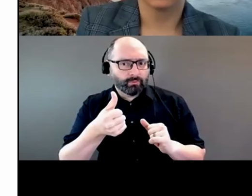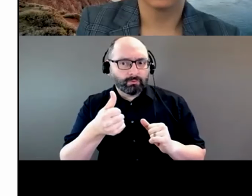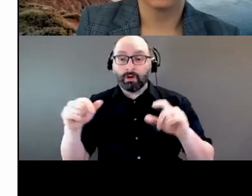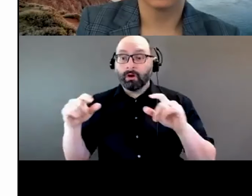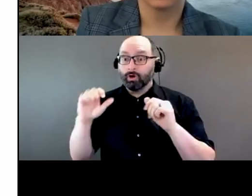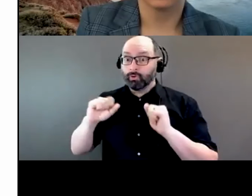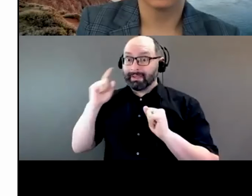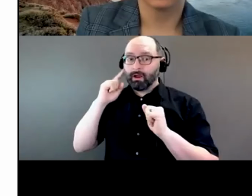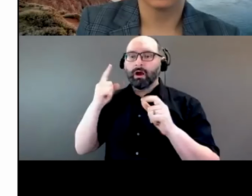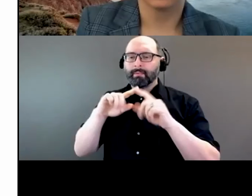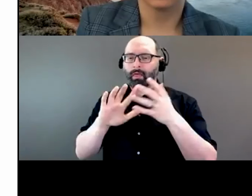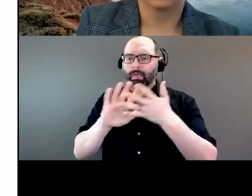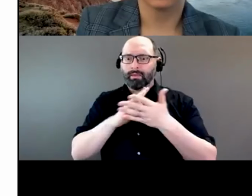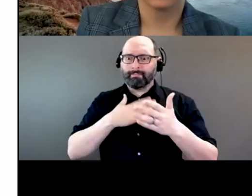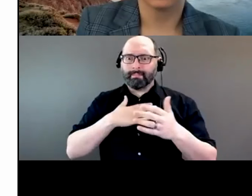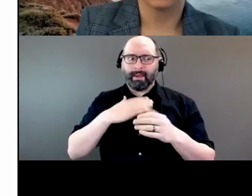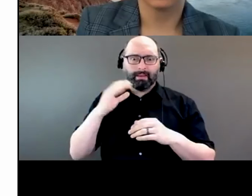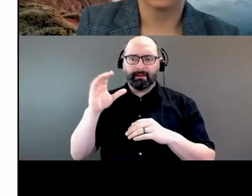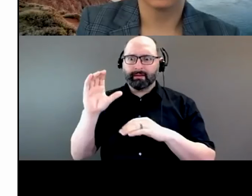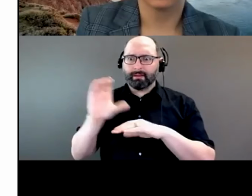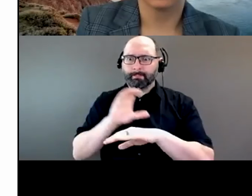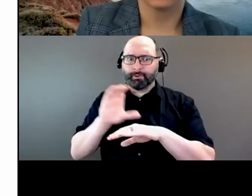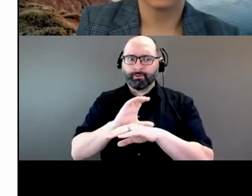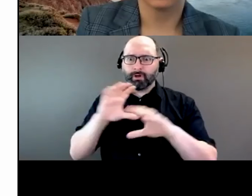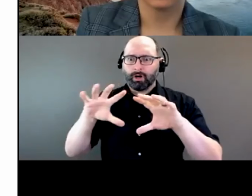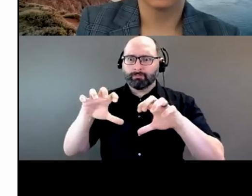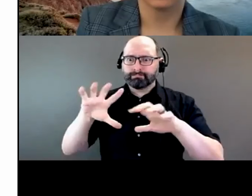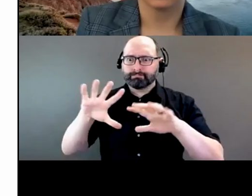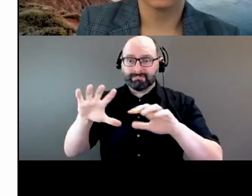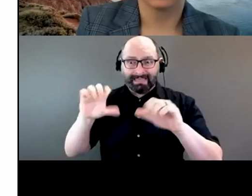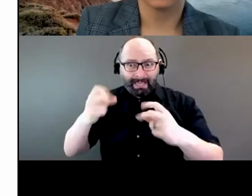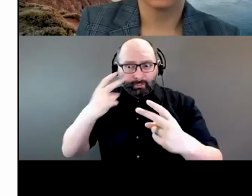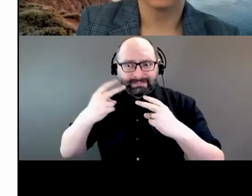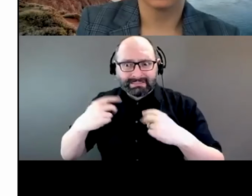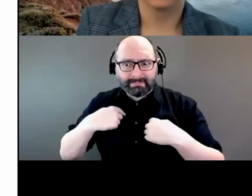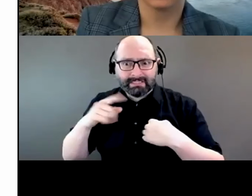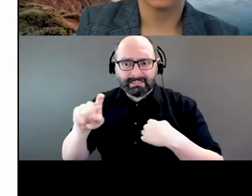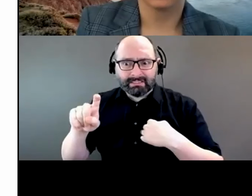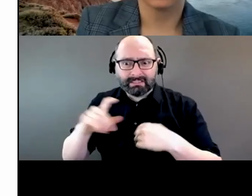can, oh, my now computer pretend. Just broke. Oh, can you see me?